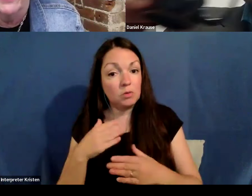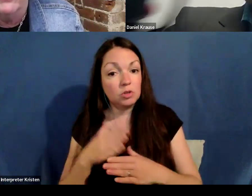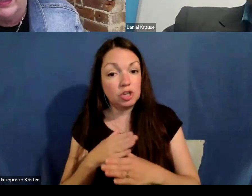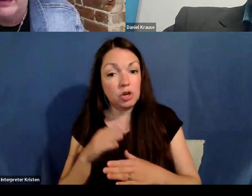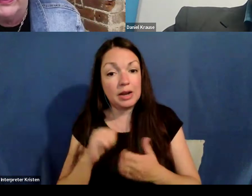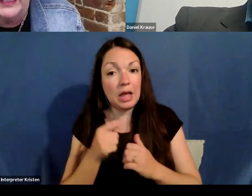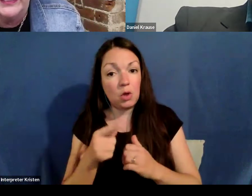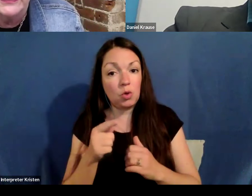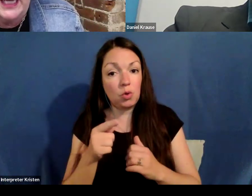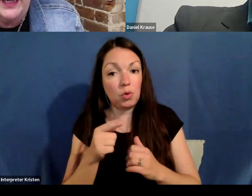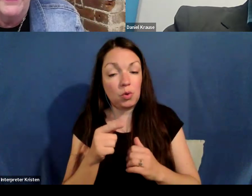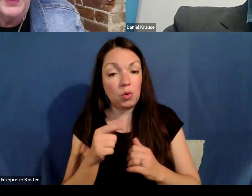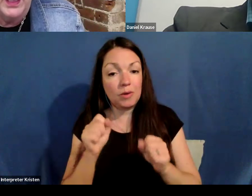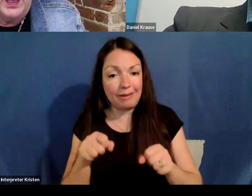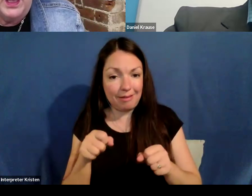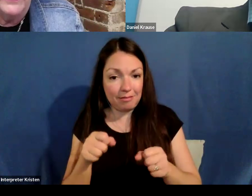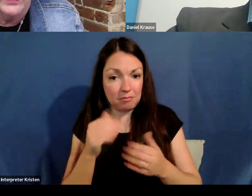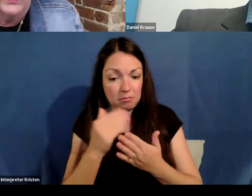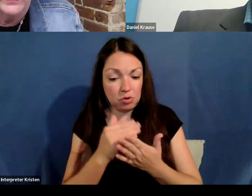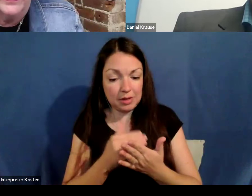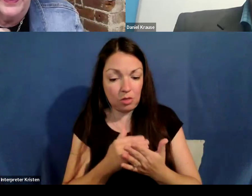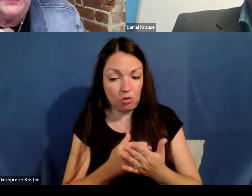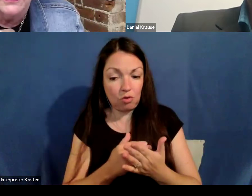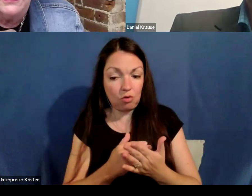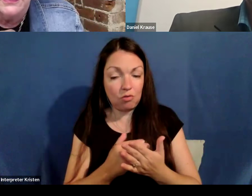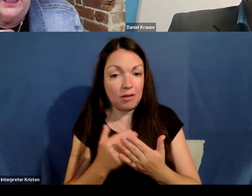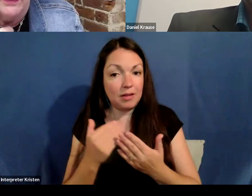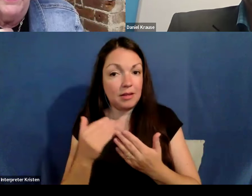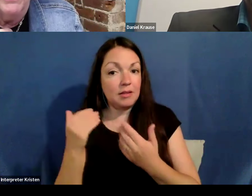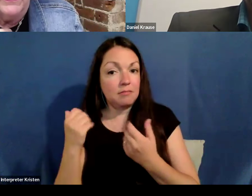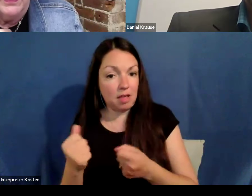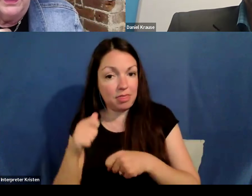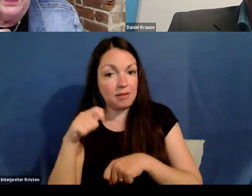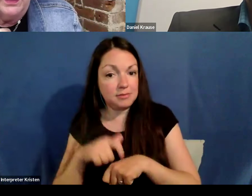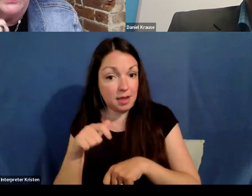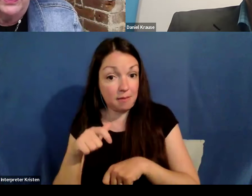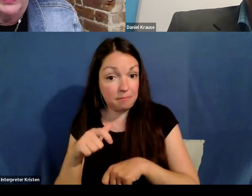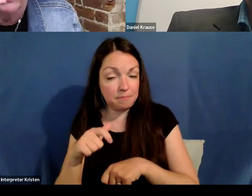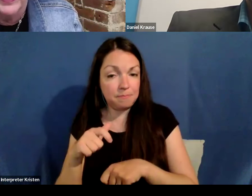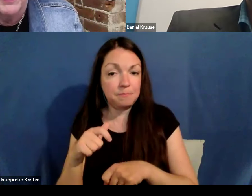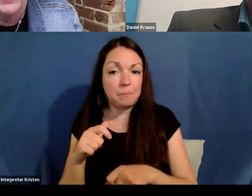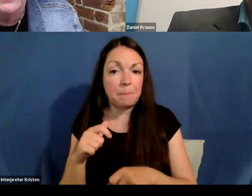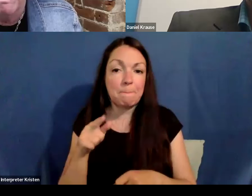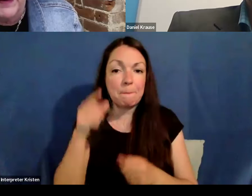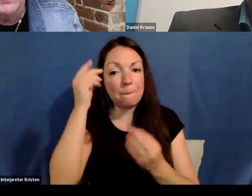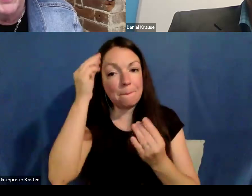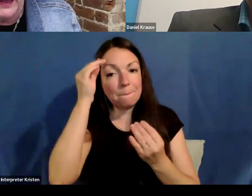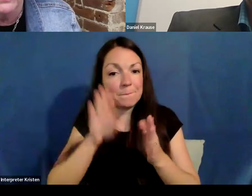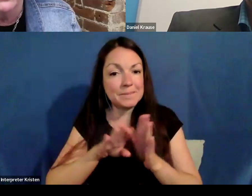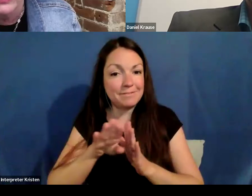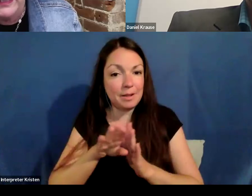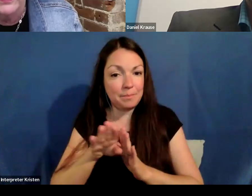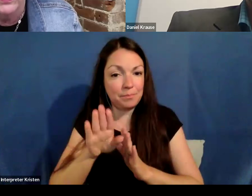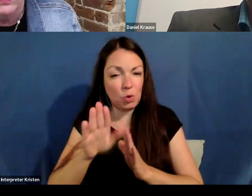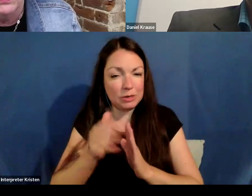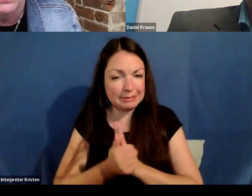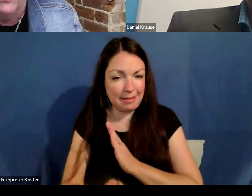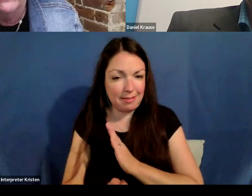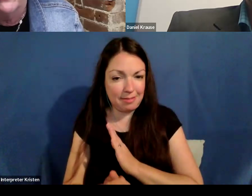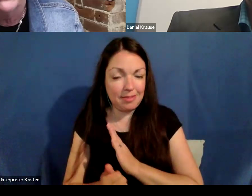it together healthily in time, I think one of the things, when you think about developing your